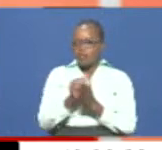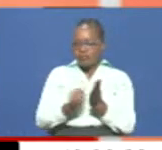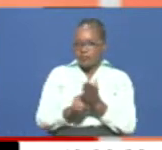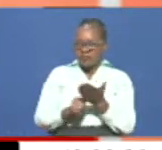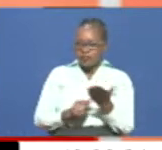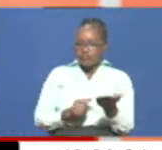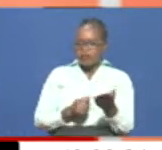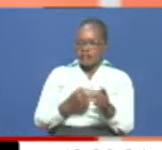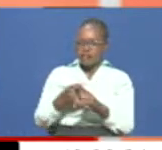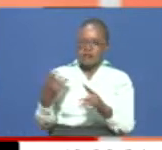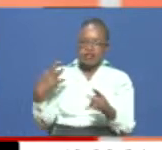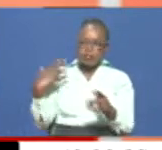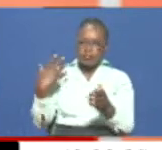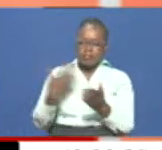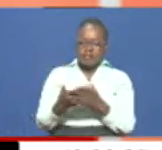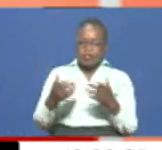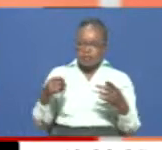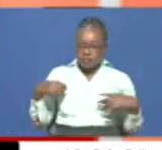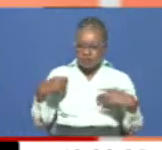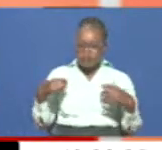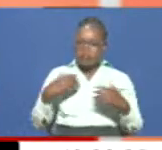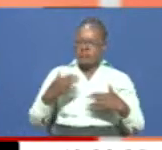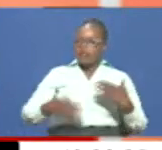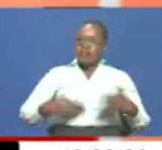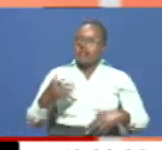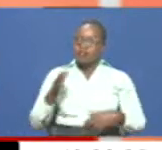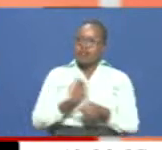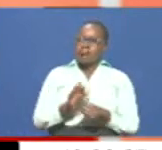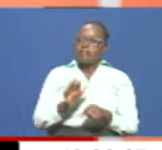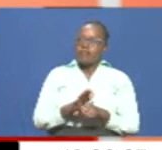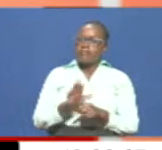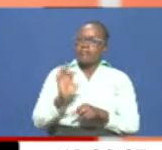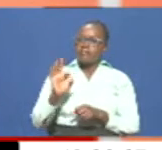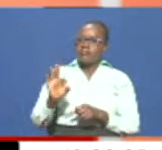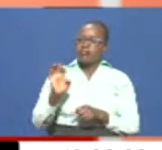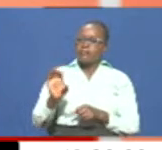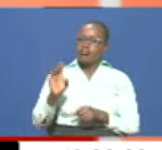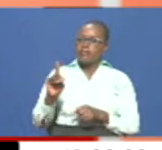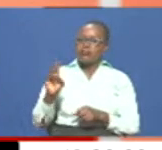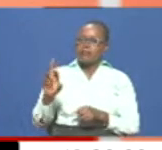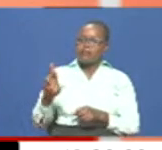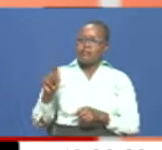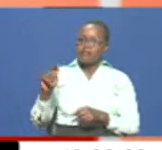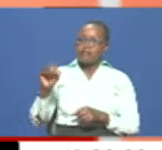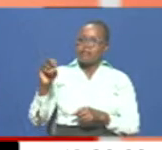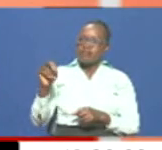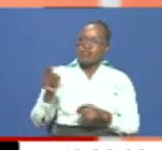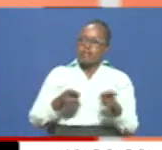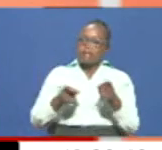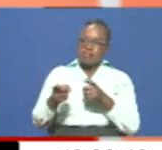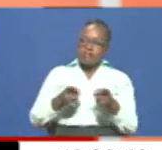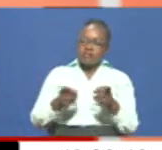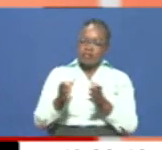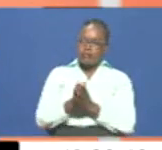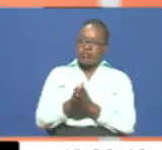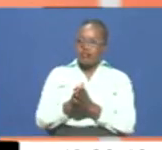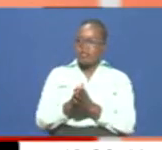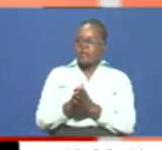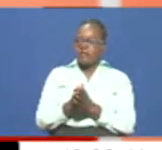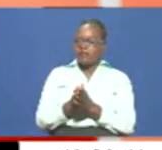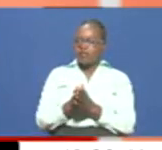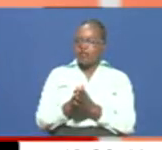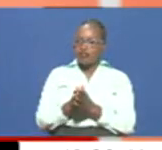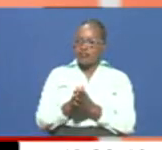then, we are proud and very happy that a lot of our federations have since regularized mm-hmm. their